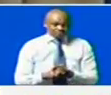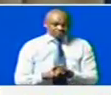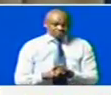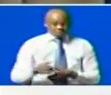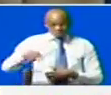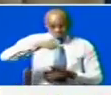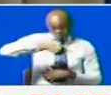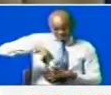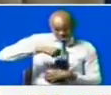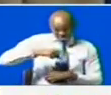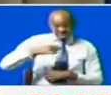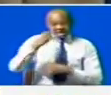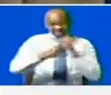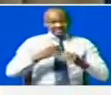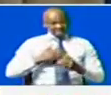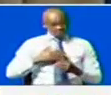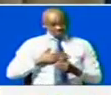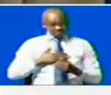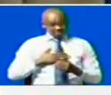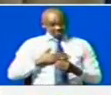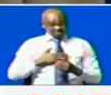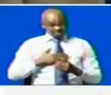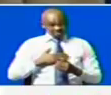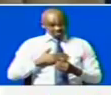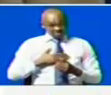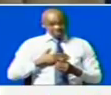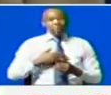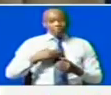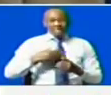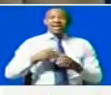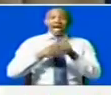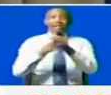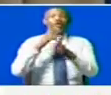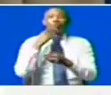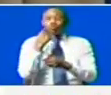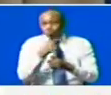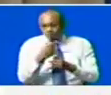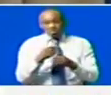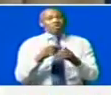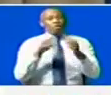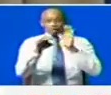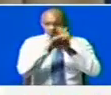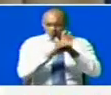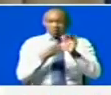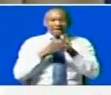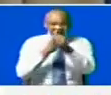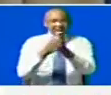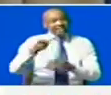We are a nation guided by the Constitution and the rule of law.